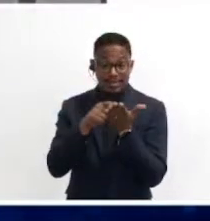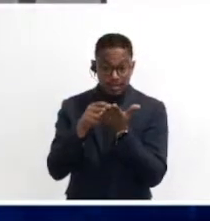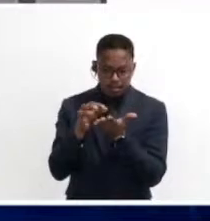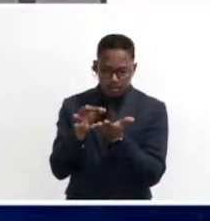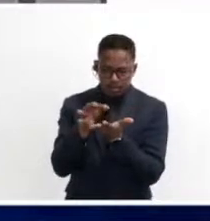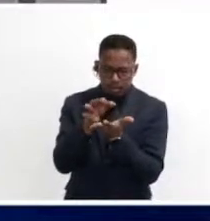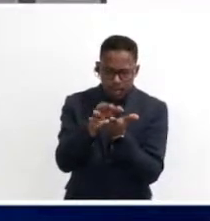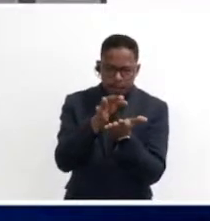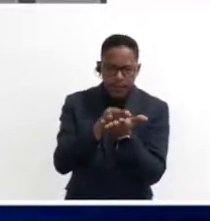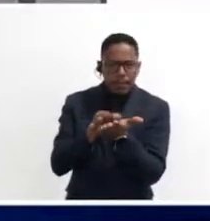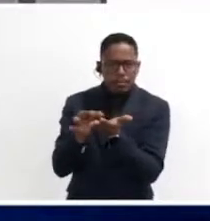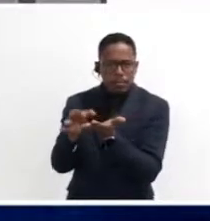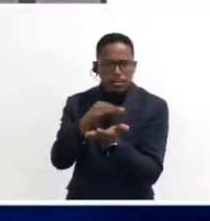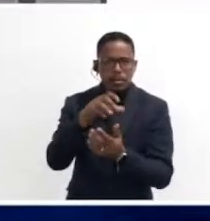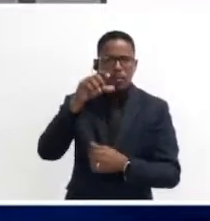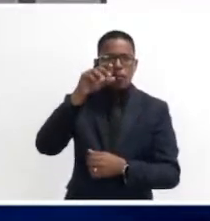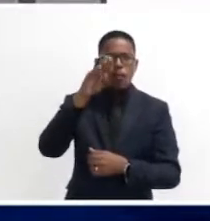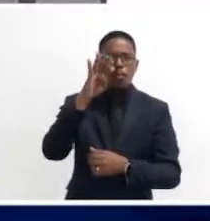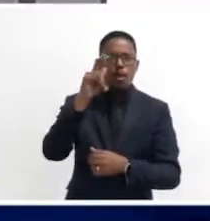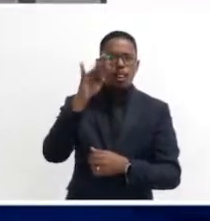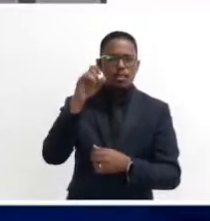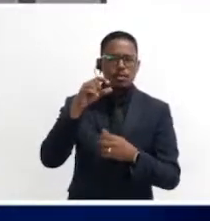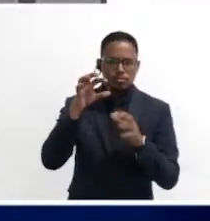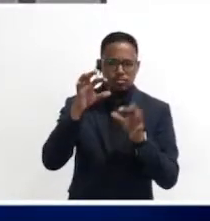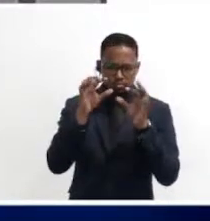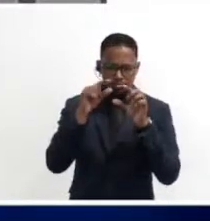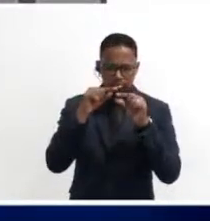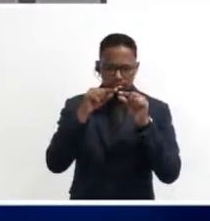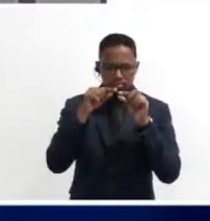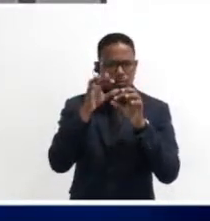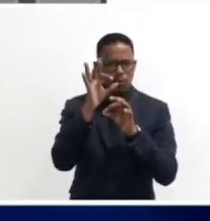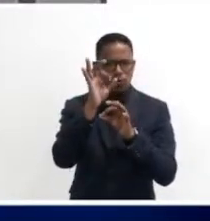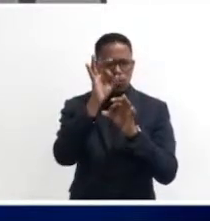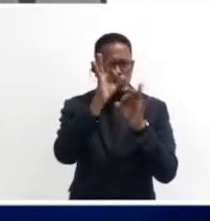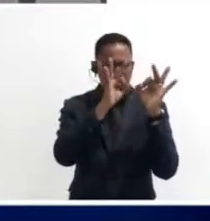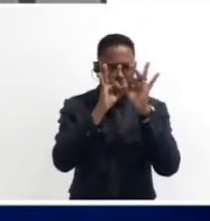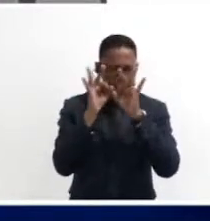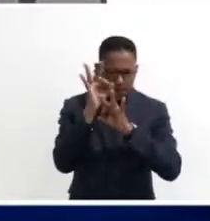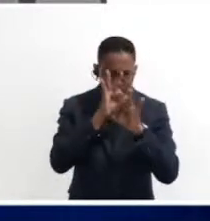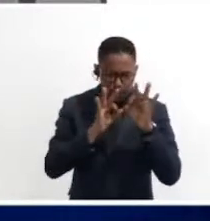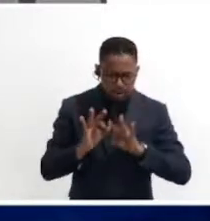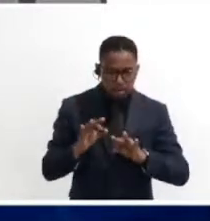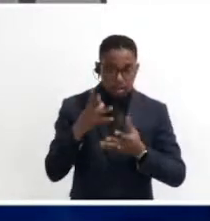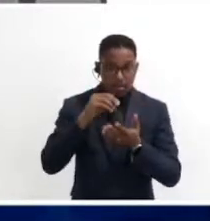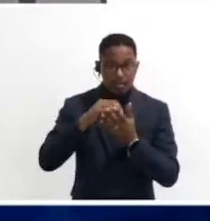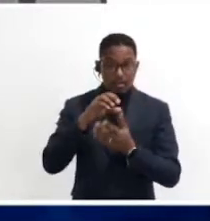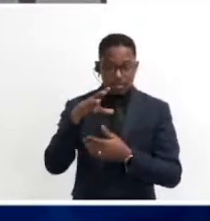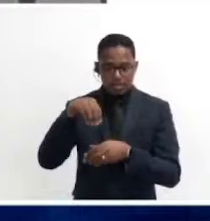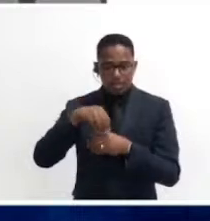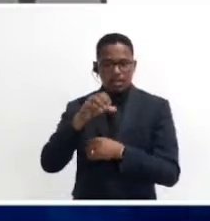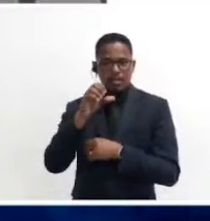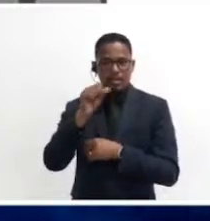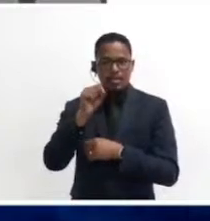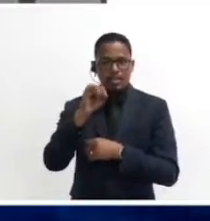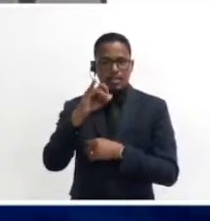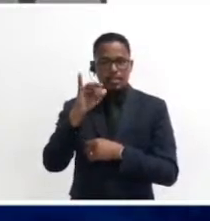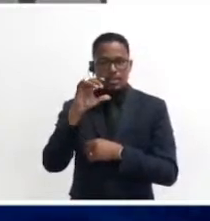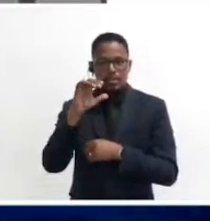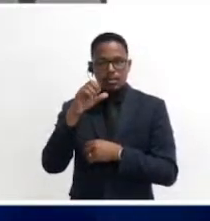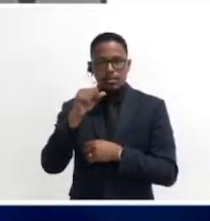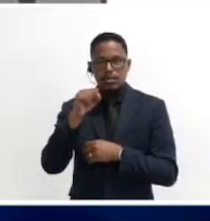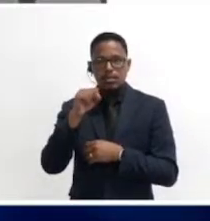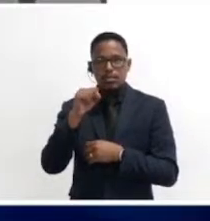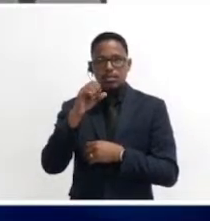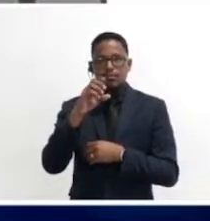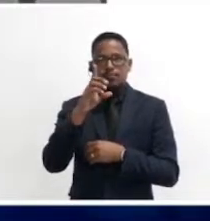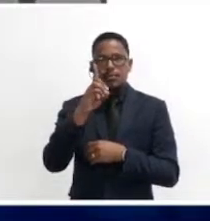And that mold compound is highly filled, typically with silica or silicon dioxide fillers, so